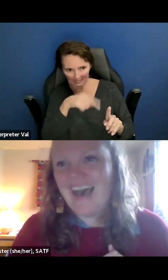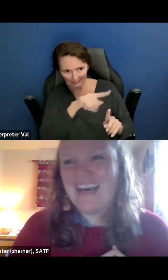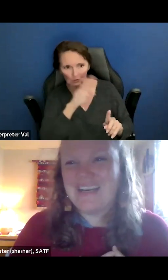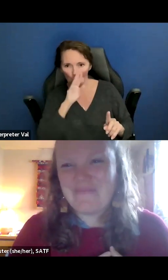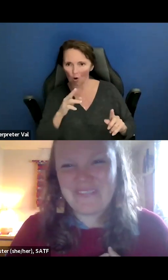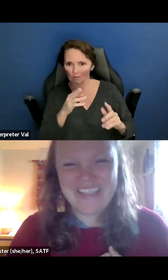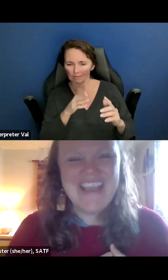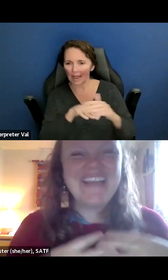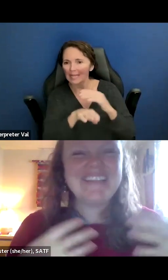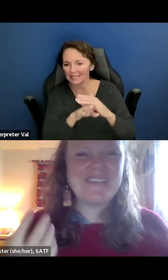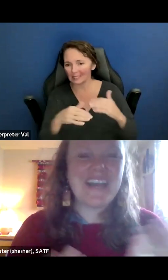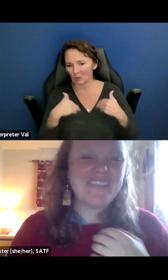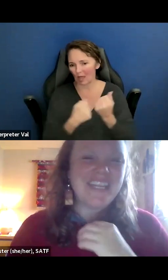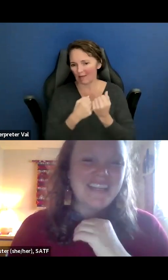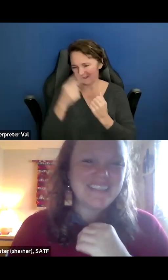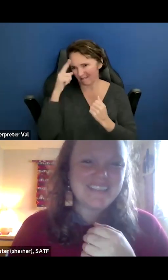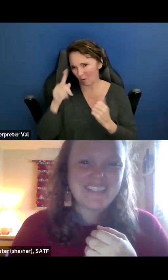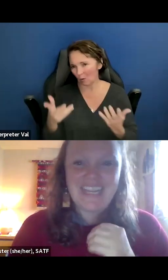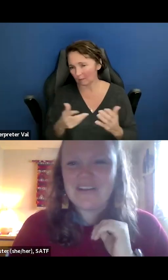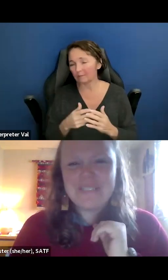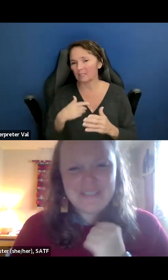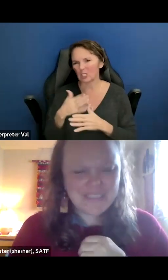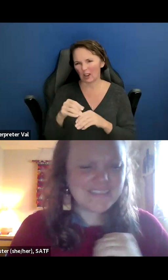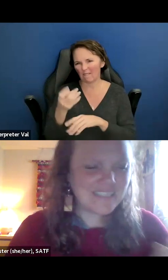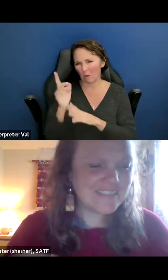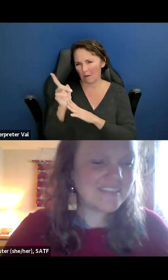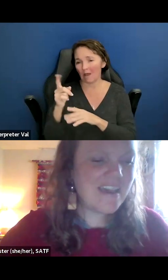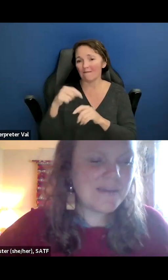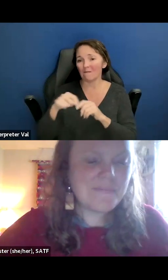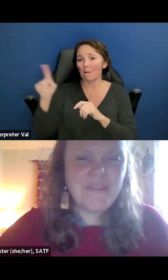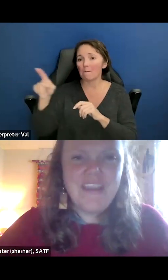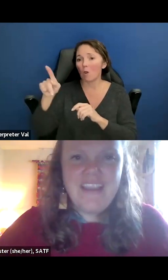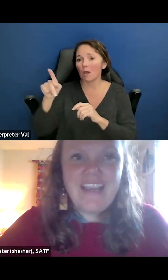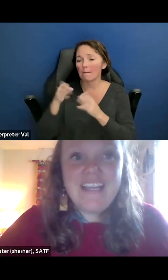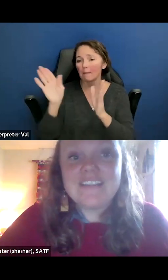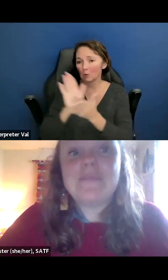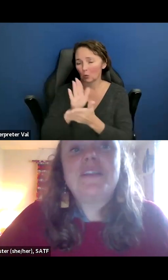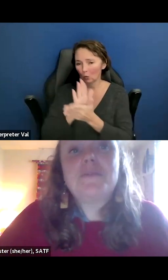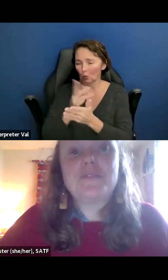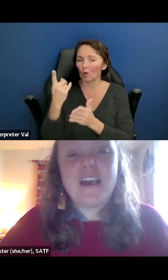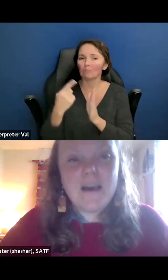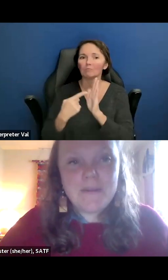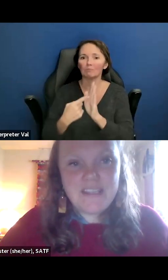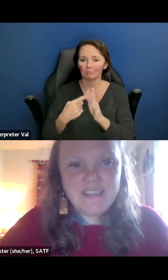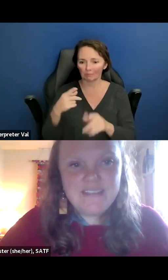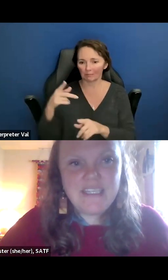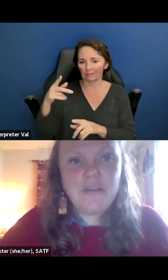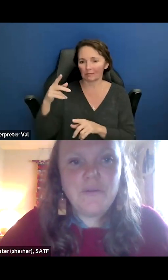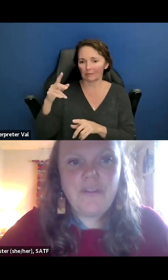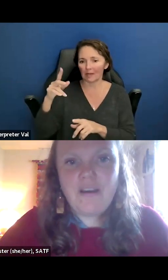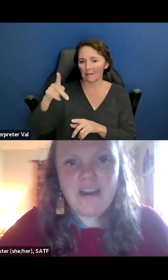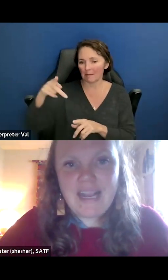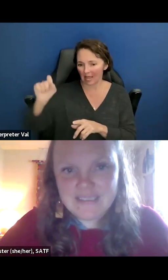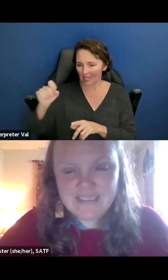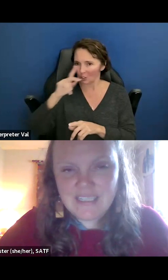basis. And so having access to like, how do we do these things are some of the most common things that